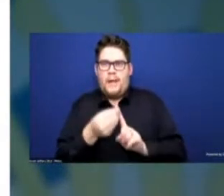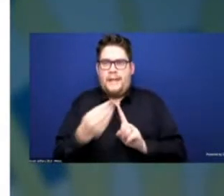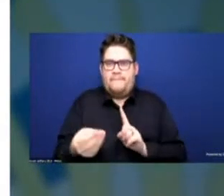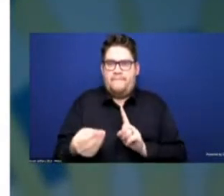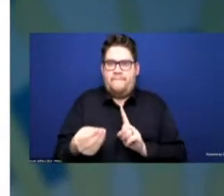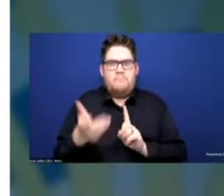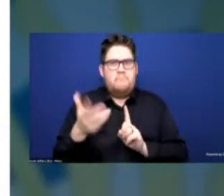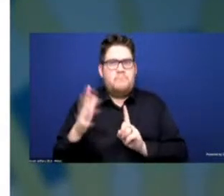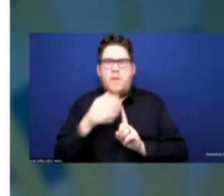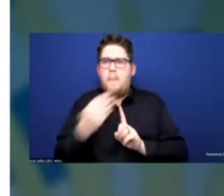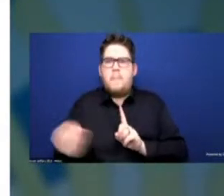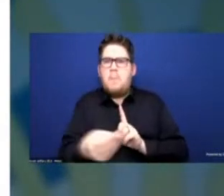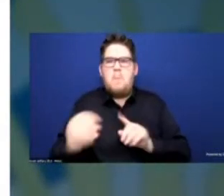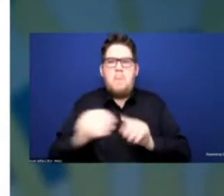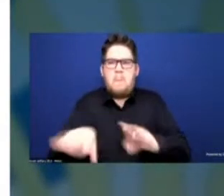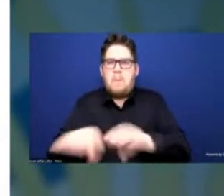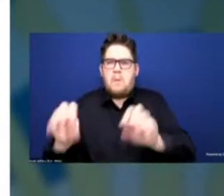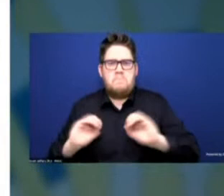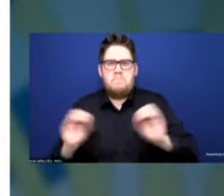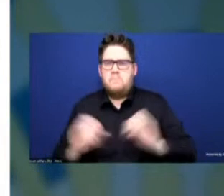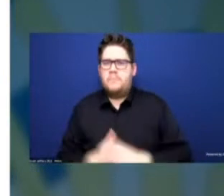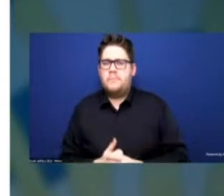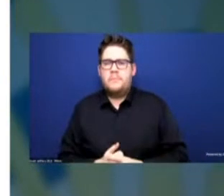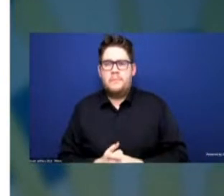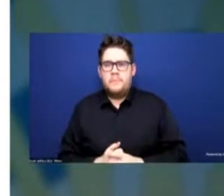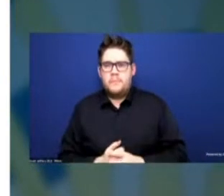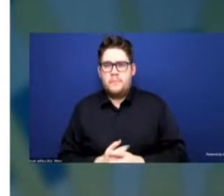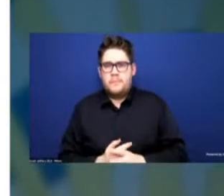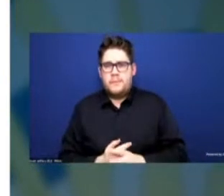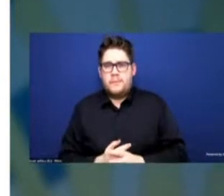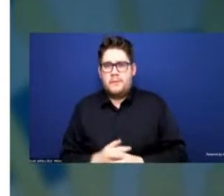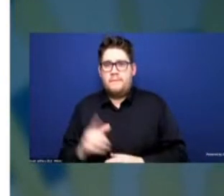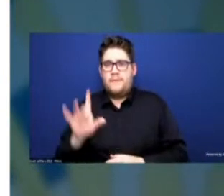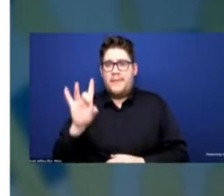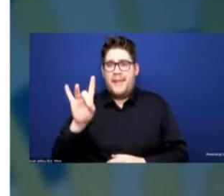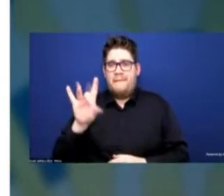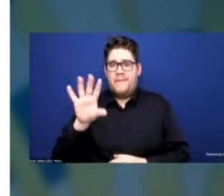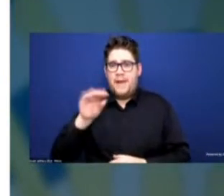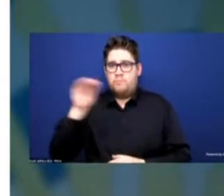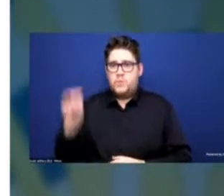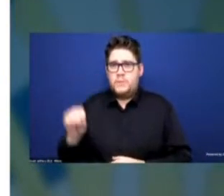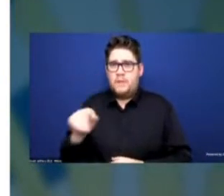was identified in 85% of schools in the Fraser region during